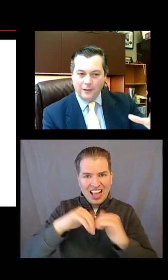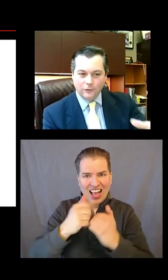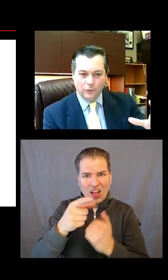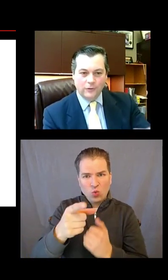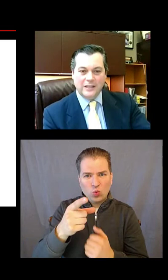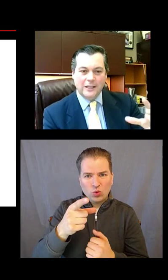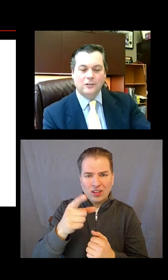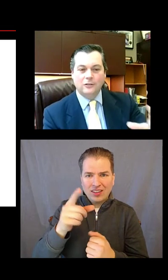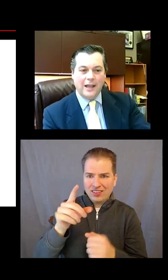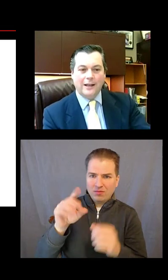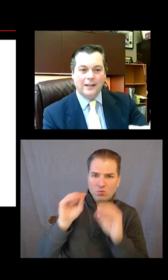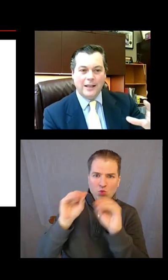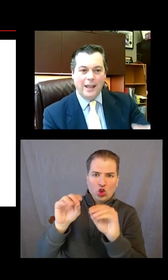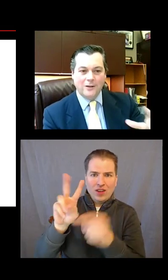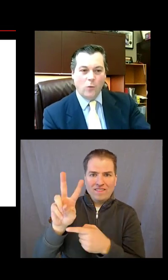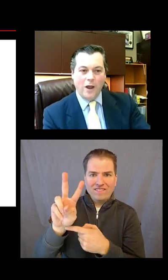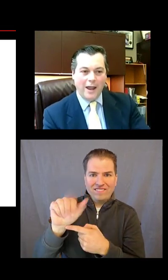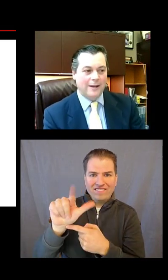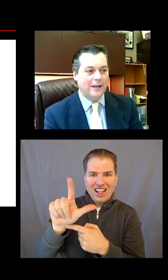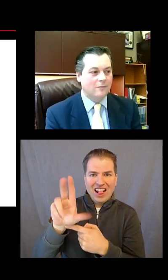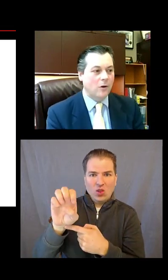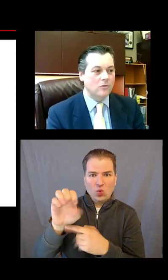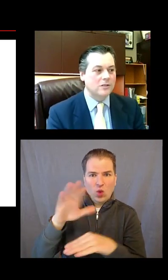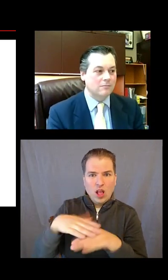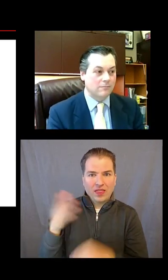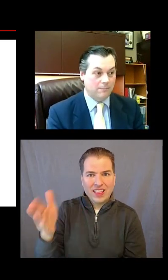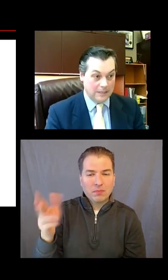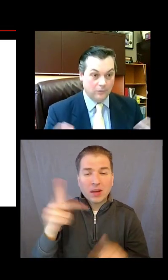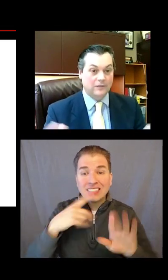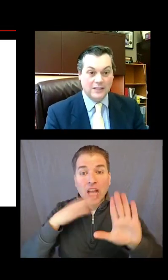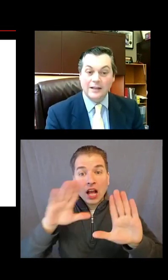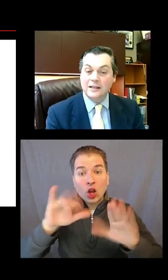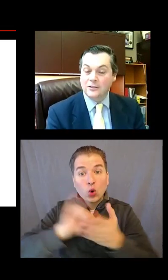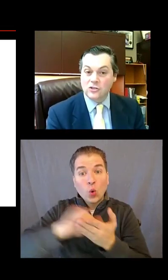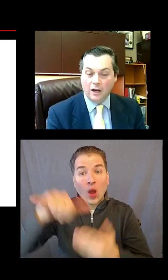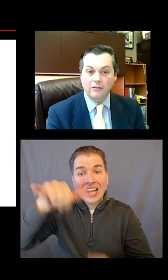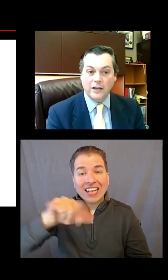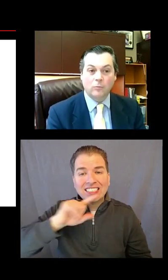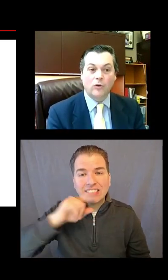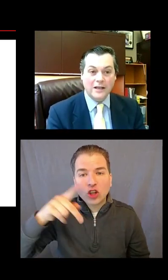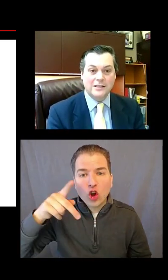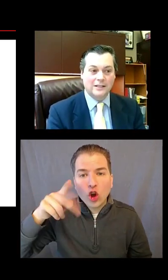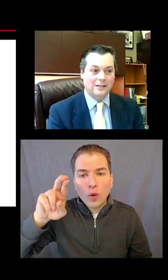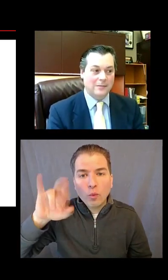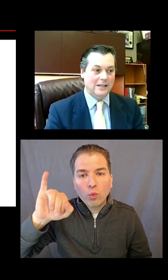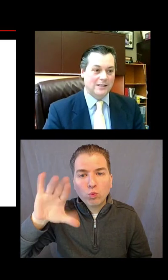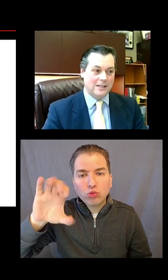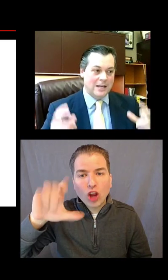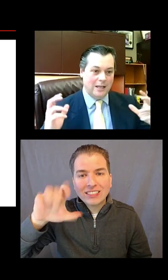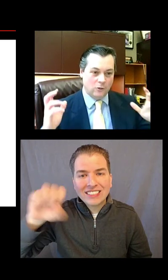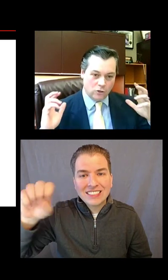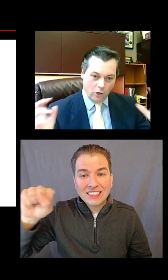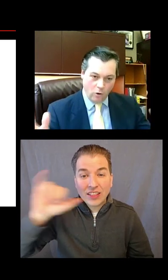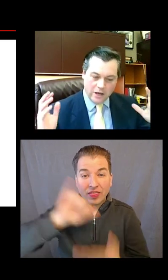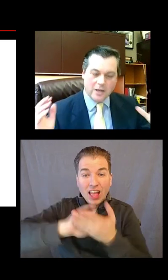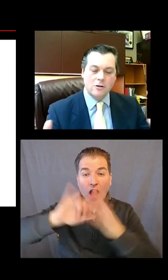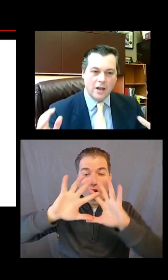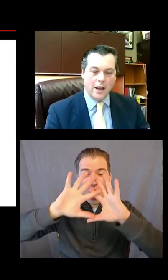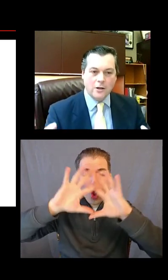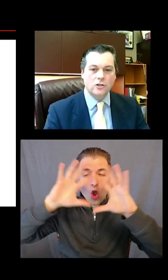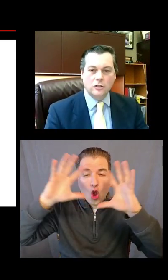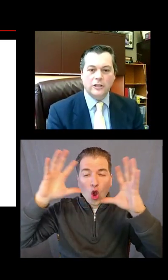you value the interlocking NY? And most of the people have said it's darn near priceless. I mean, it's